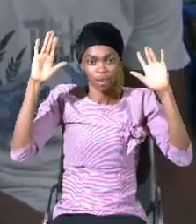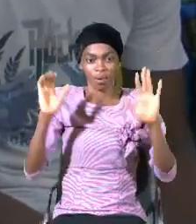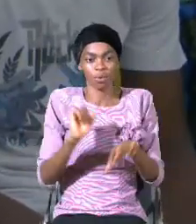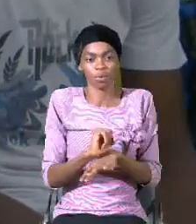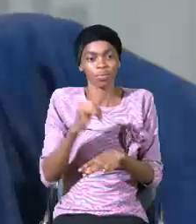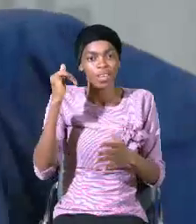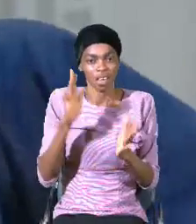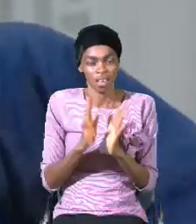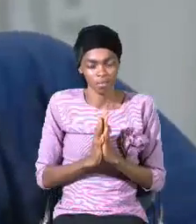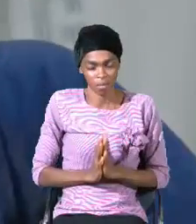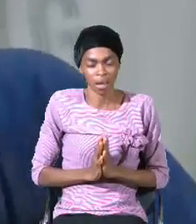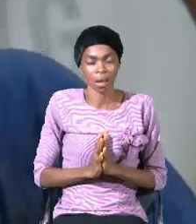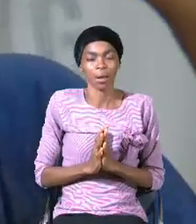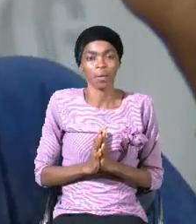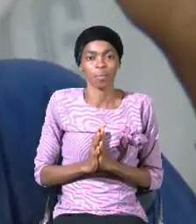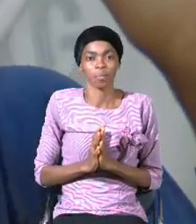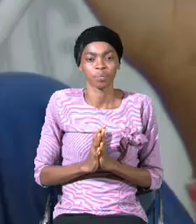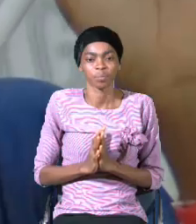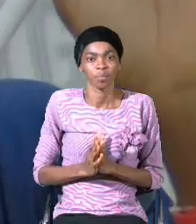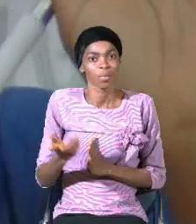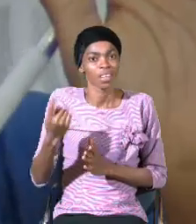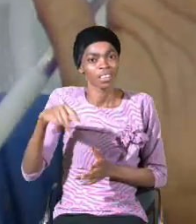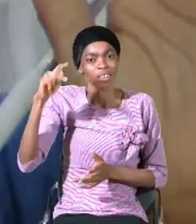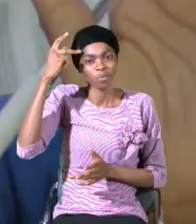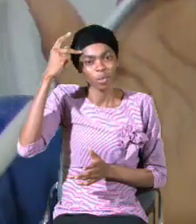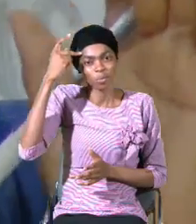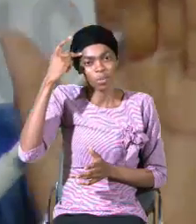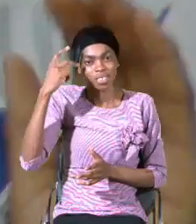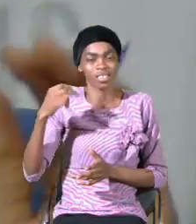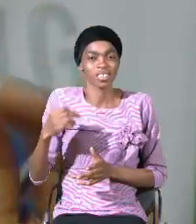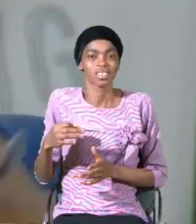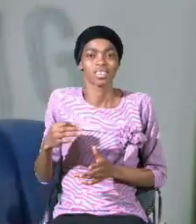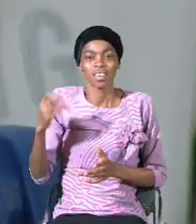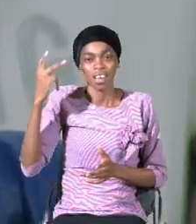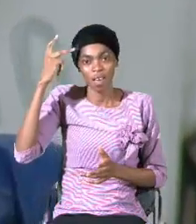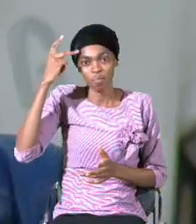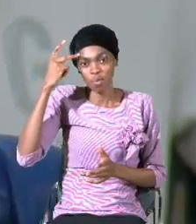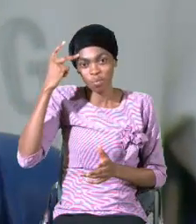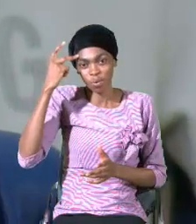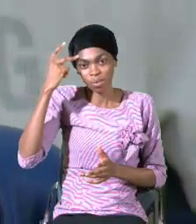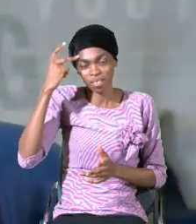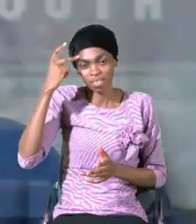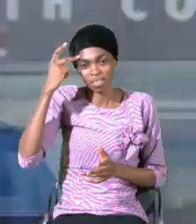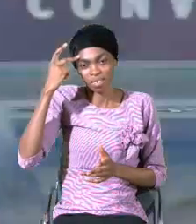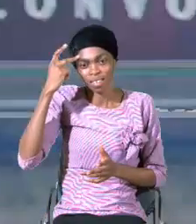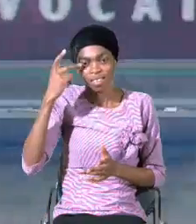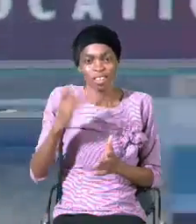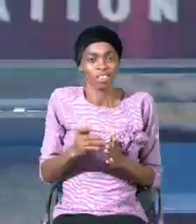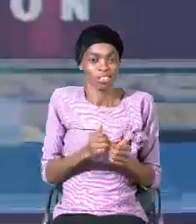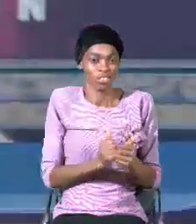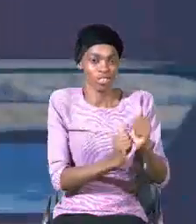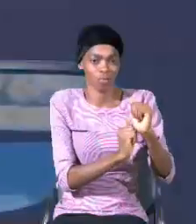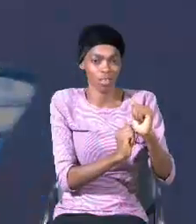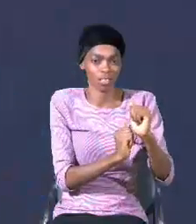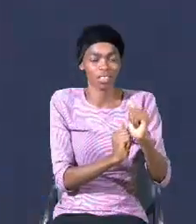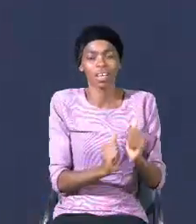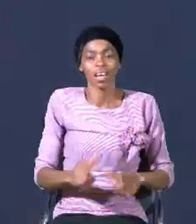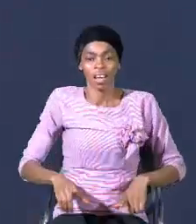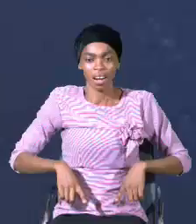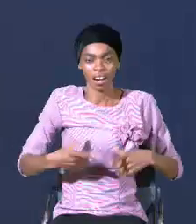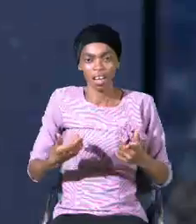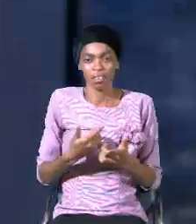Amen. The purpose-driven life. All of a sudden, light shines